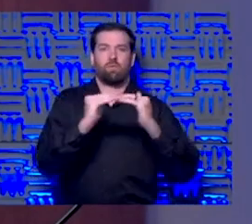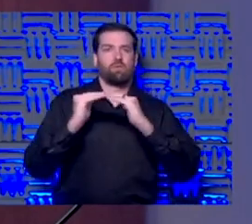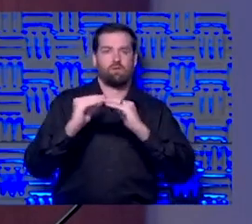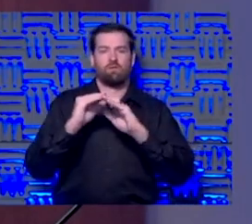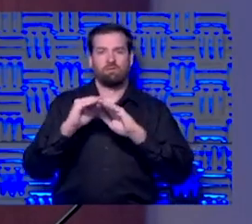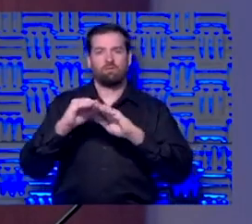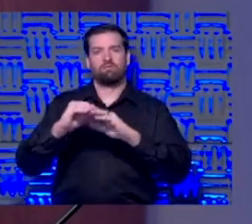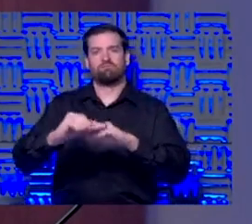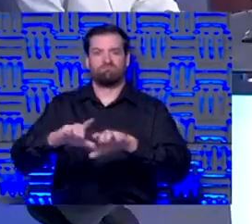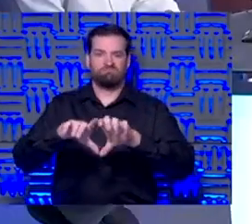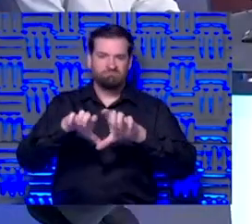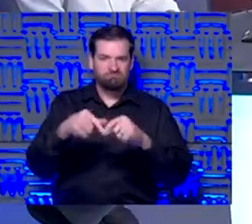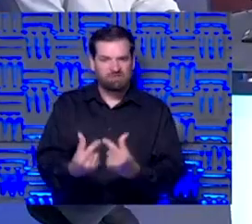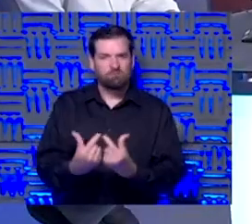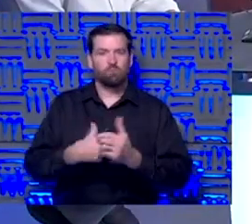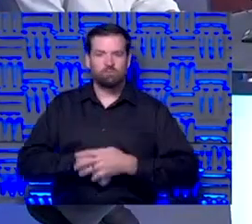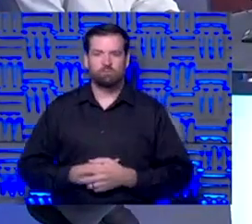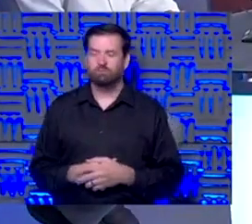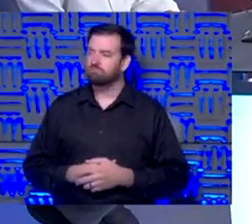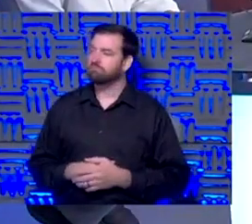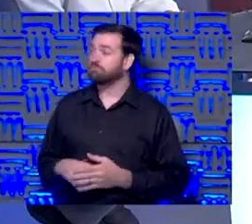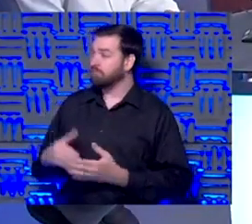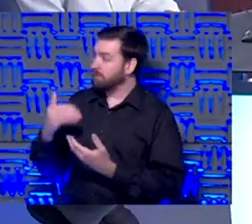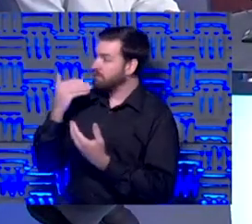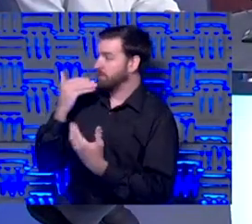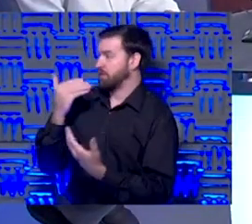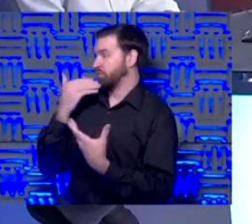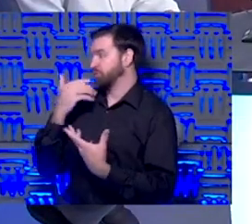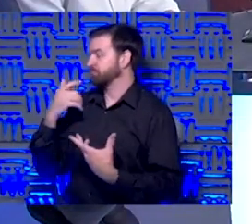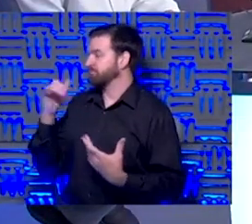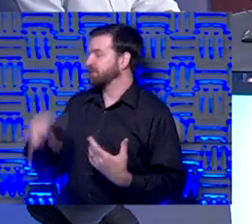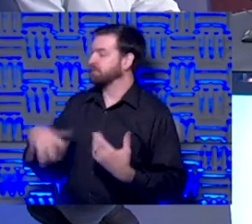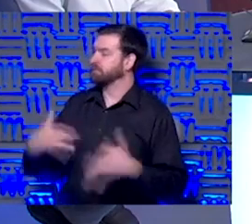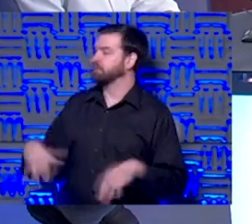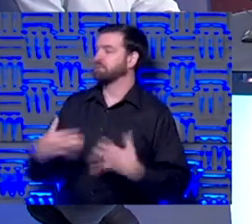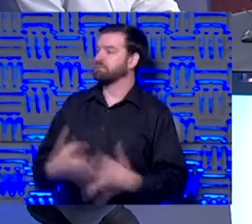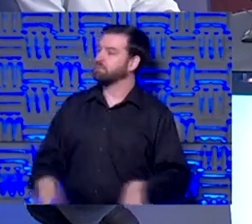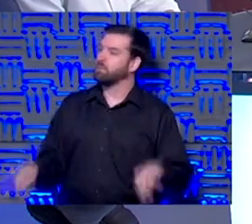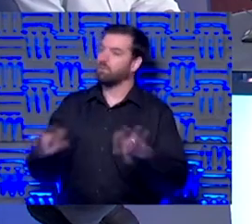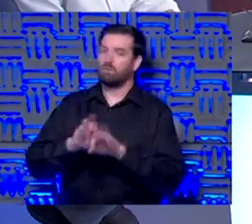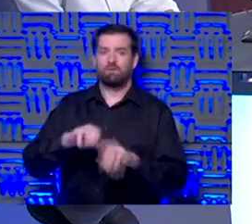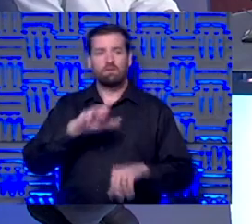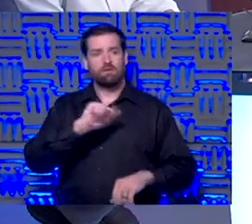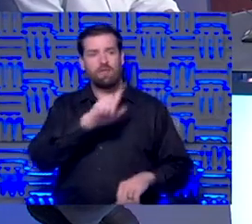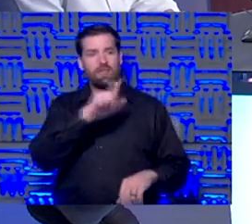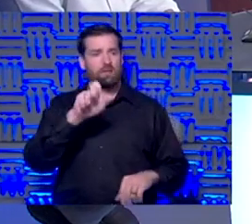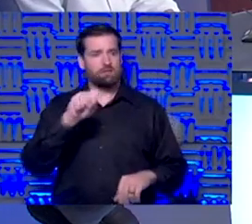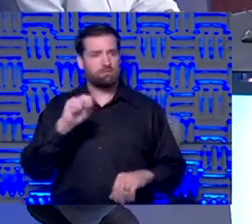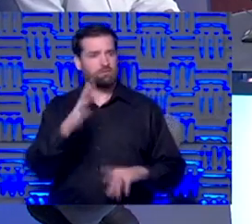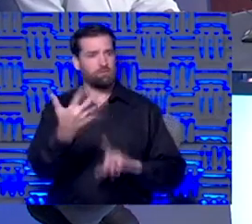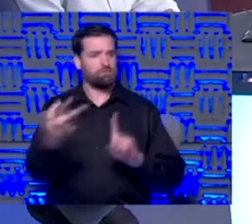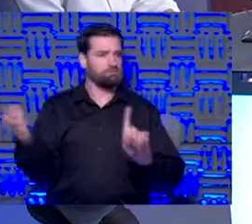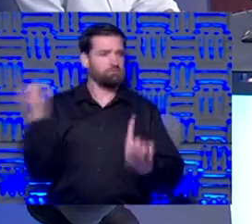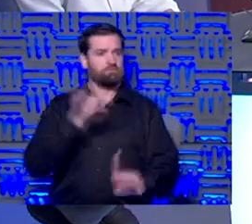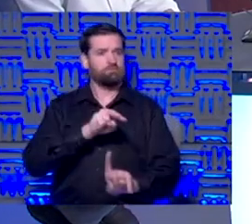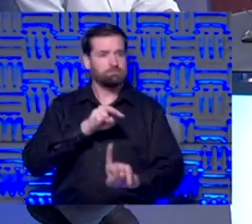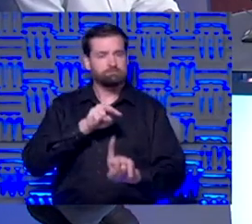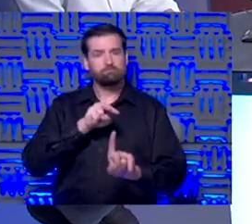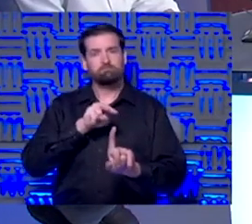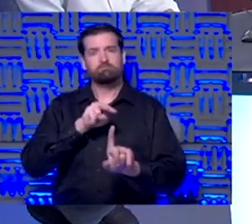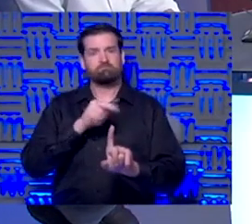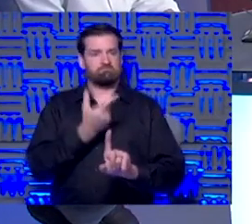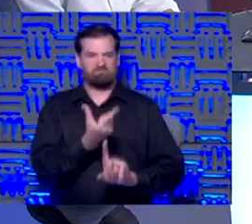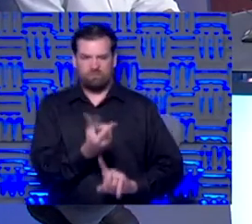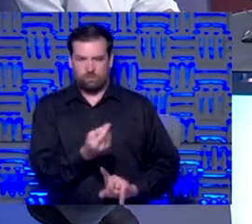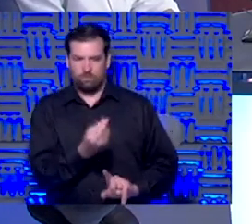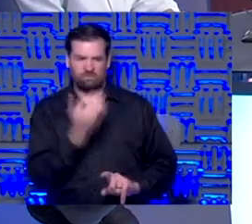that population. Well, we thank you for that work. We know that's incredibly important. Alan, from your standpoint and what you're doing,